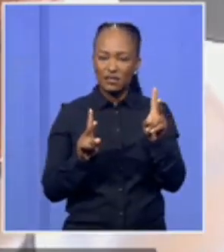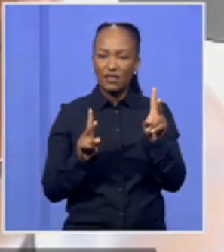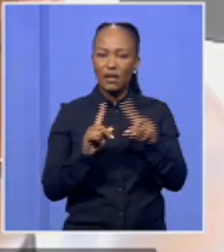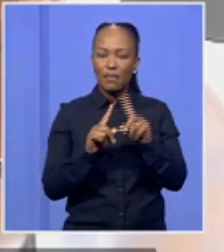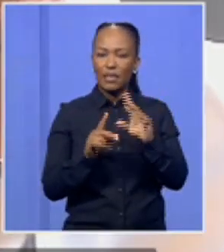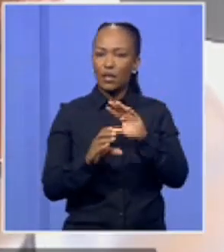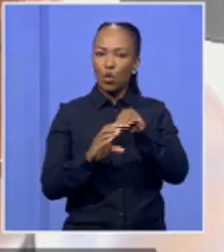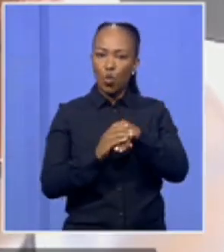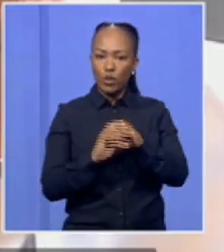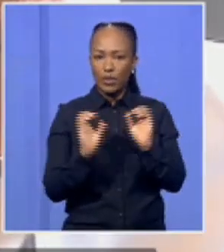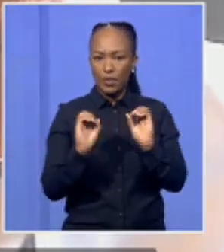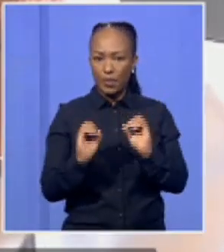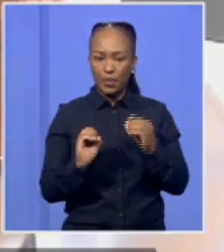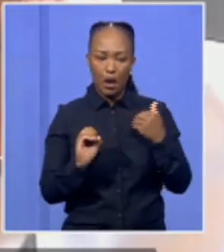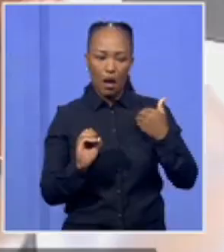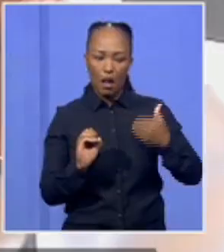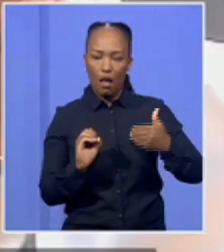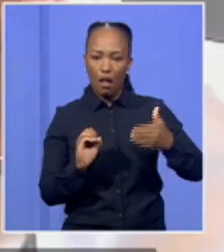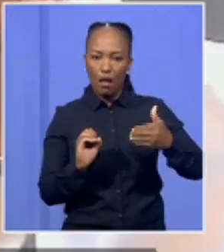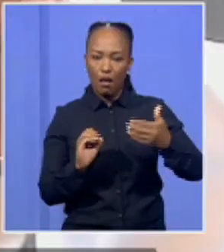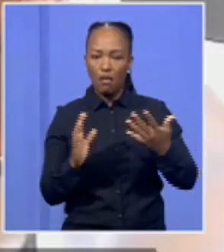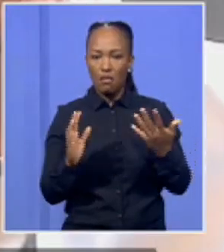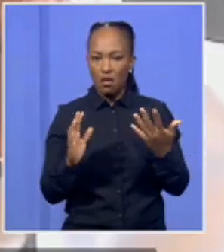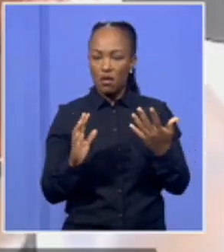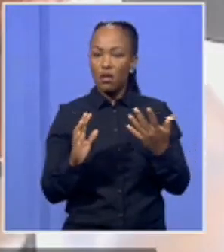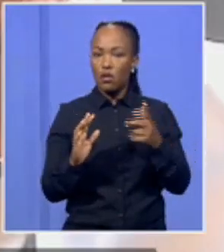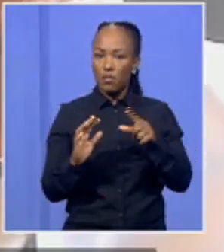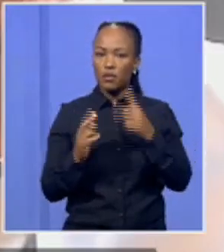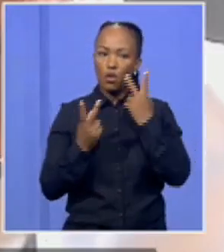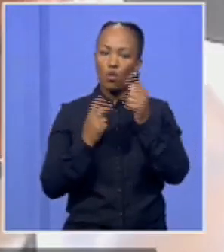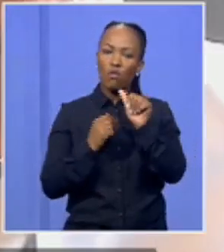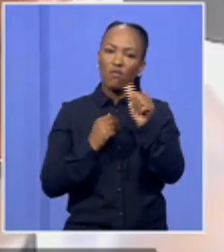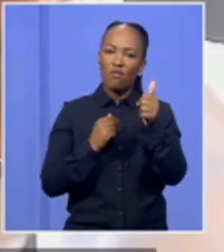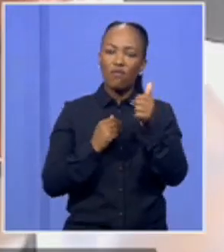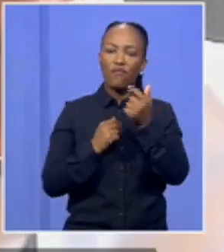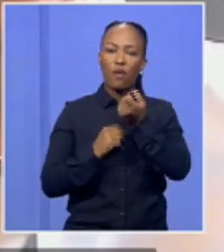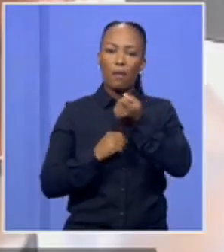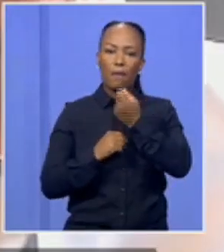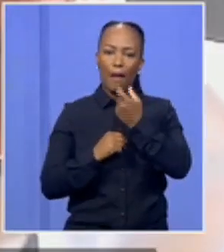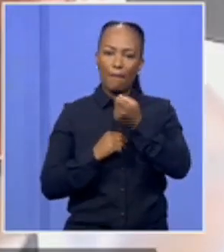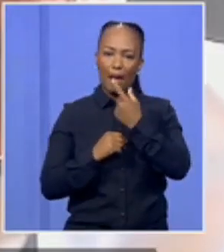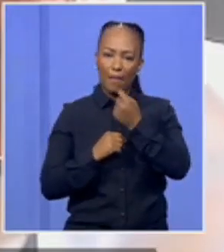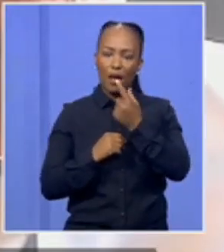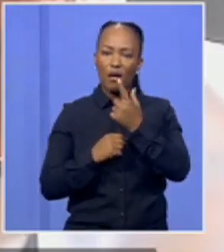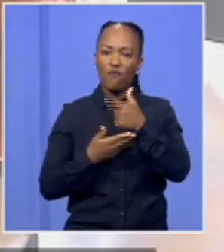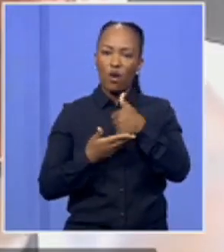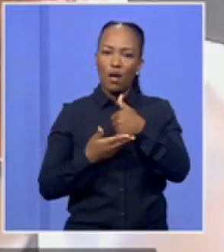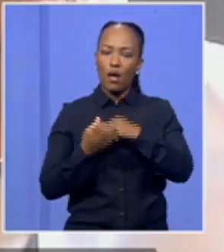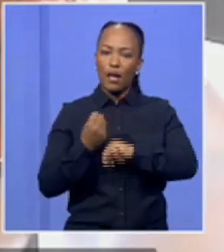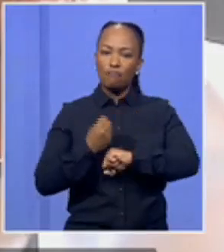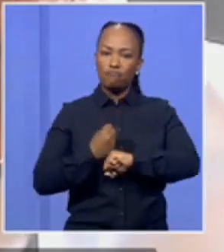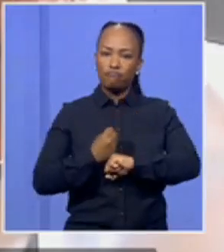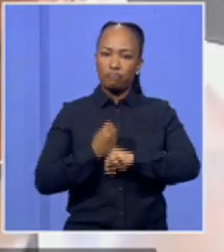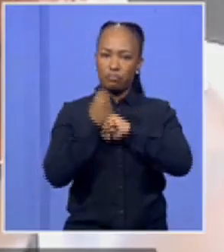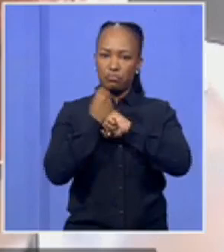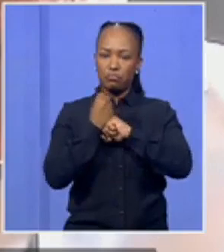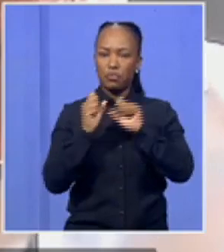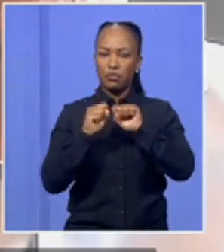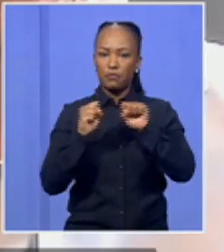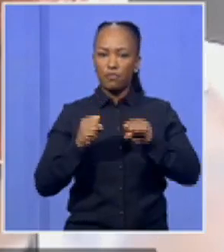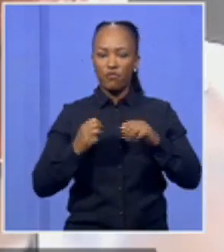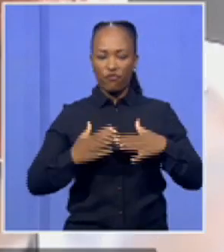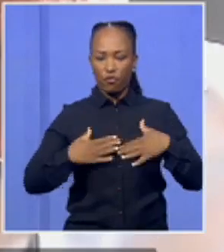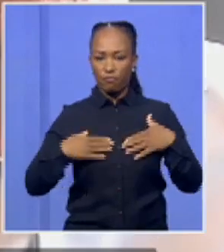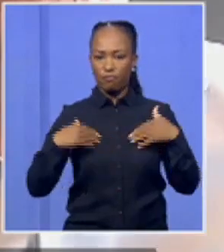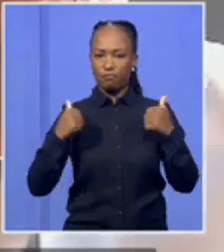regularly in your diet, then you might really want to look for supplementation, not to get a nutritional gap there, and to provide your body